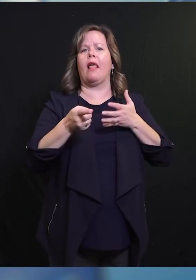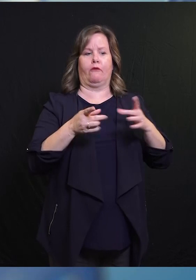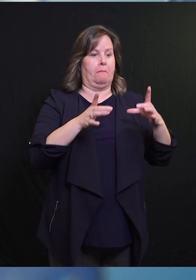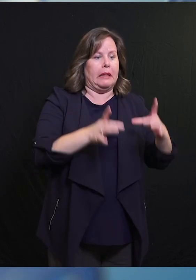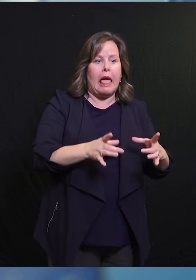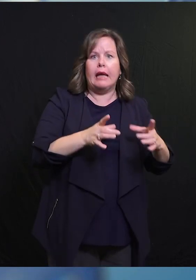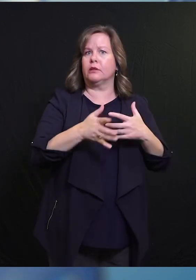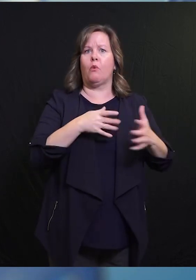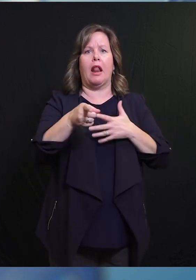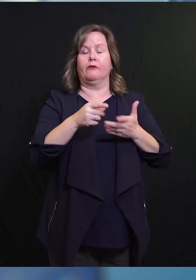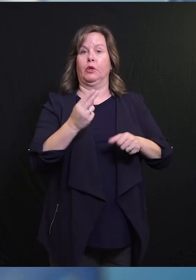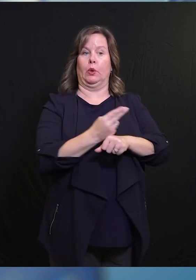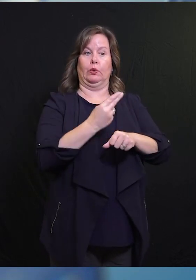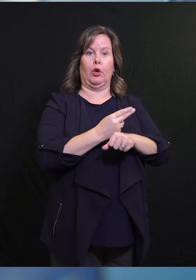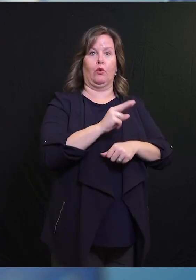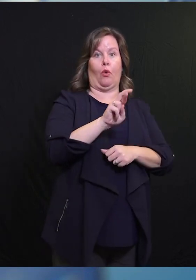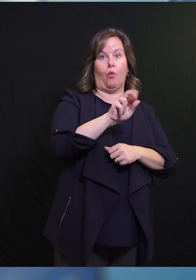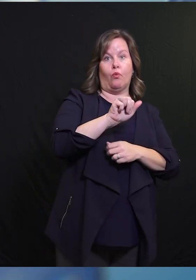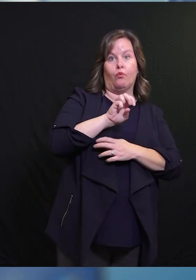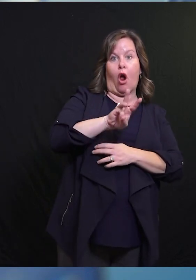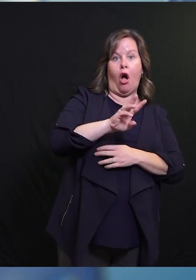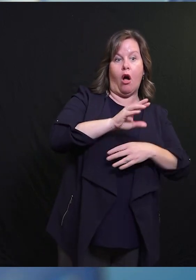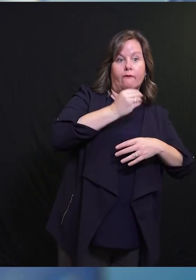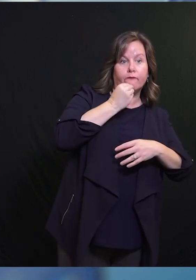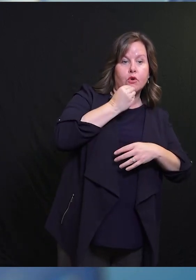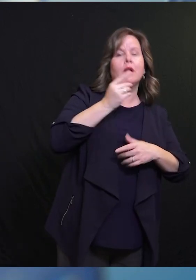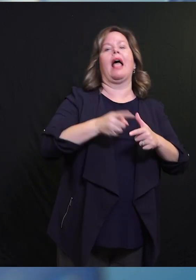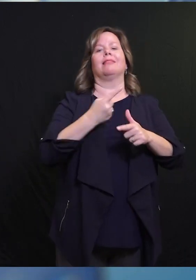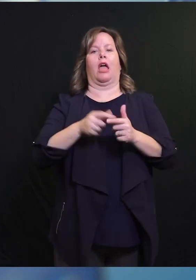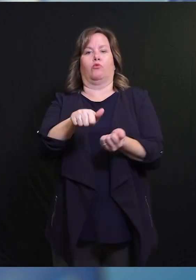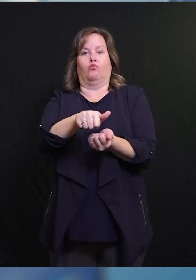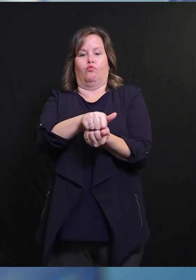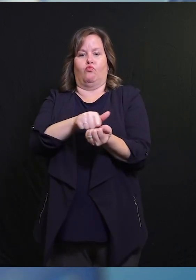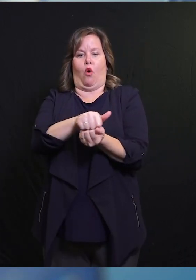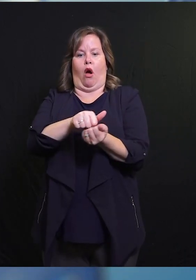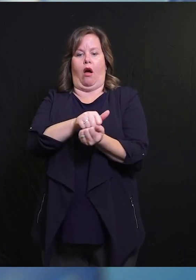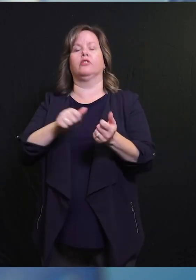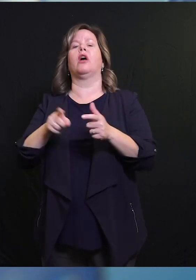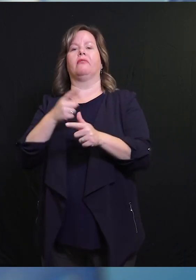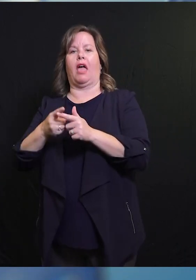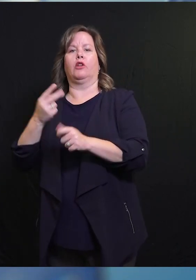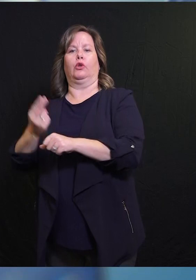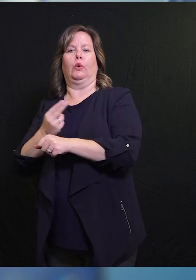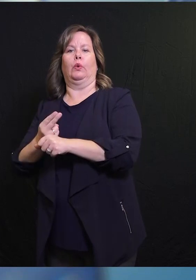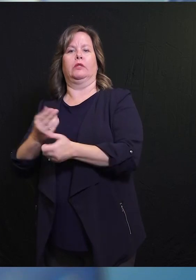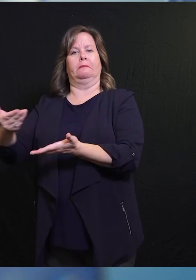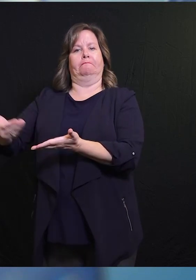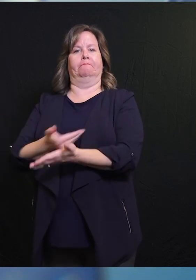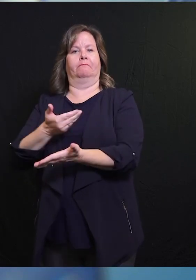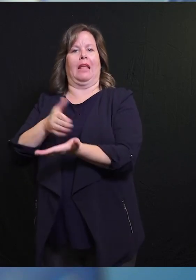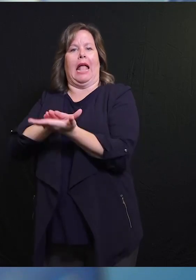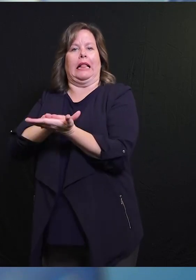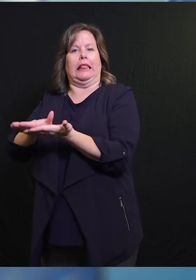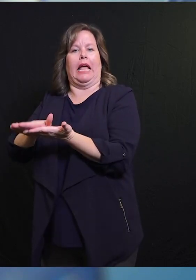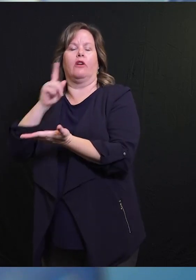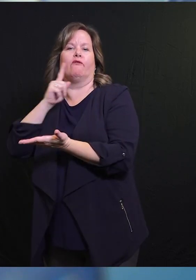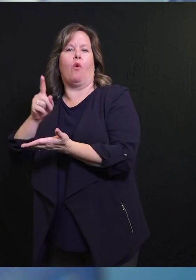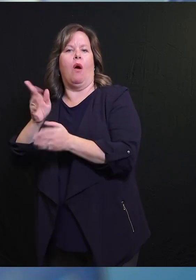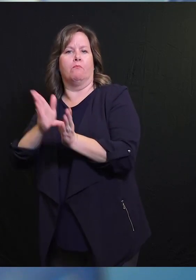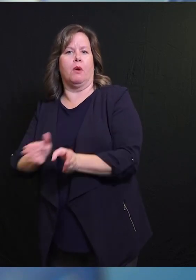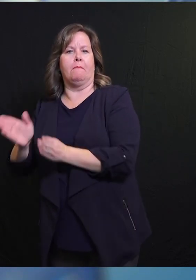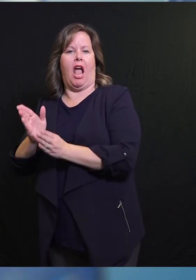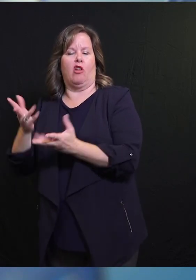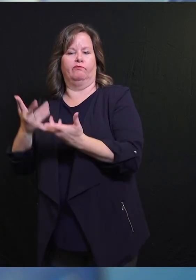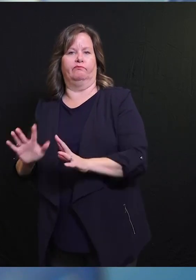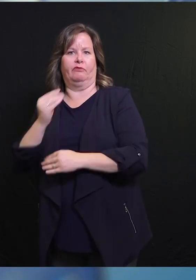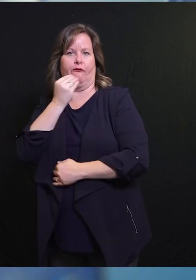food, that we're washing those things or using clean items to touch the prepared food items. We want